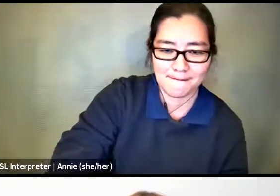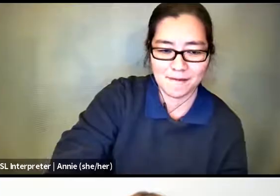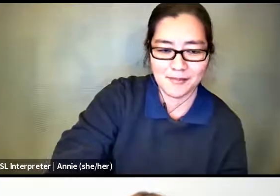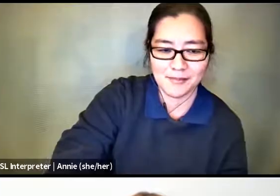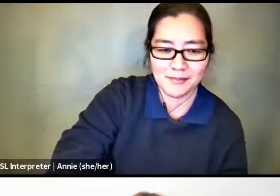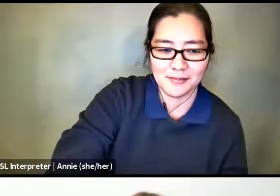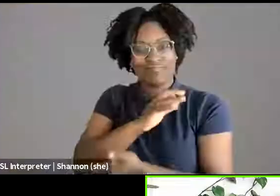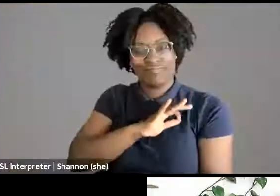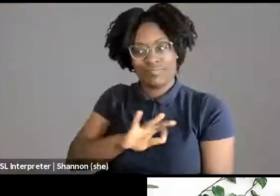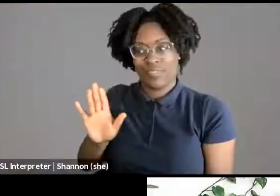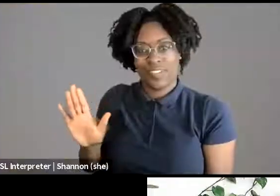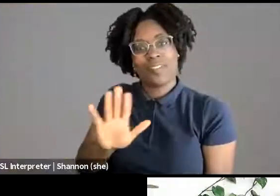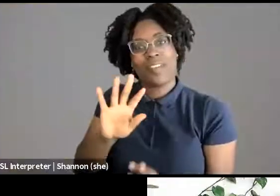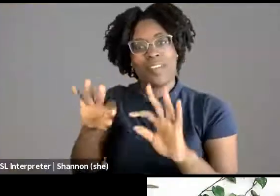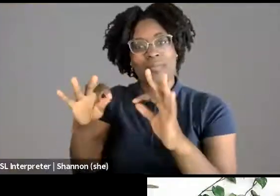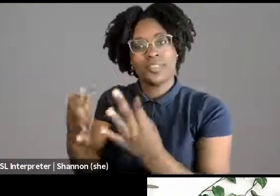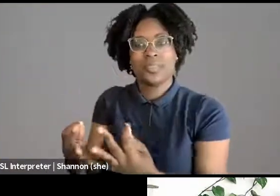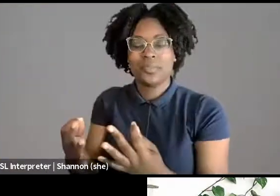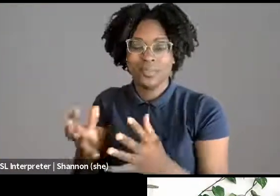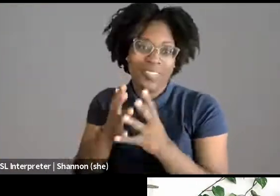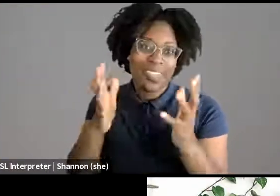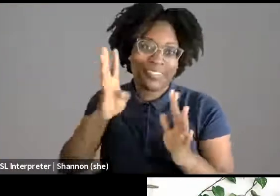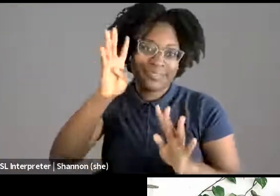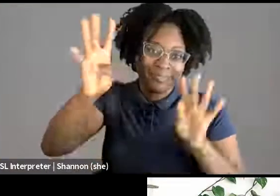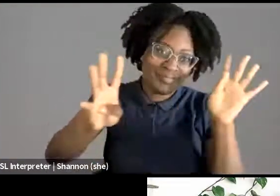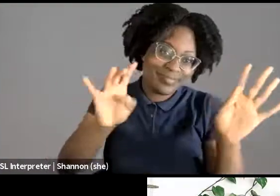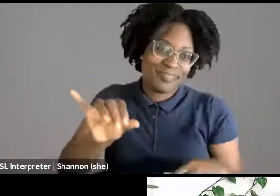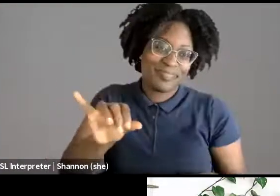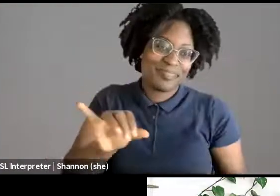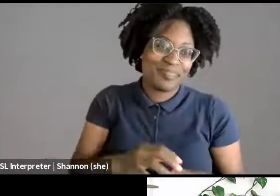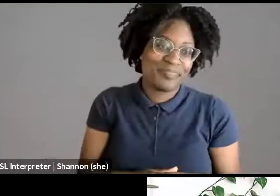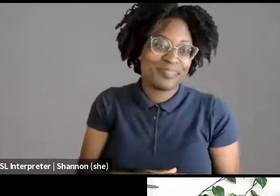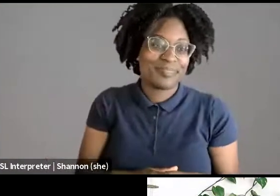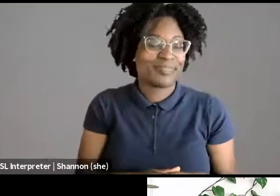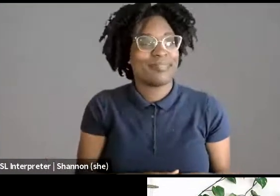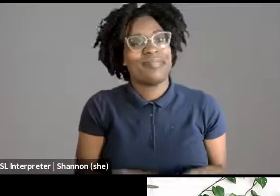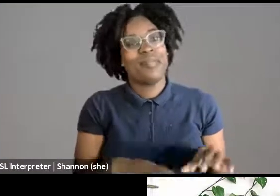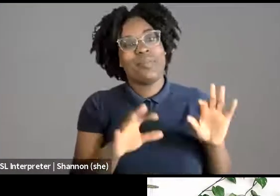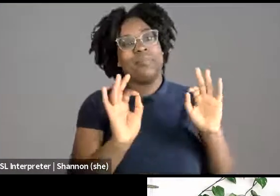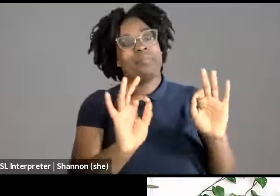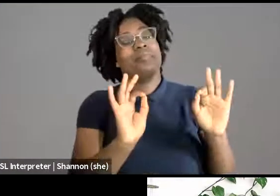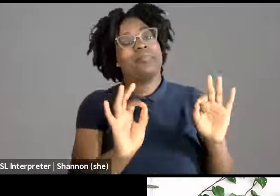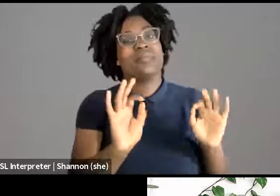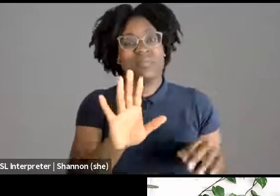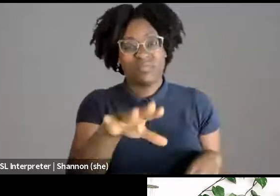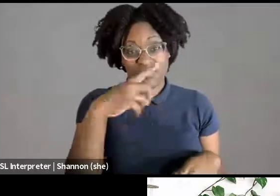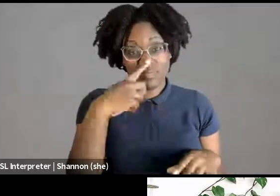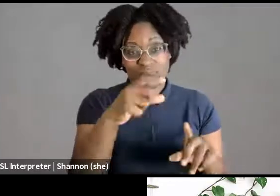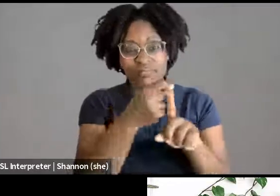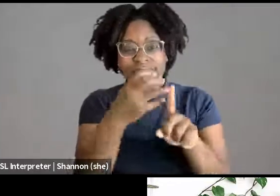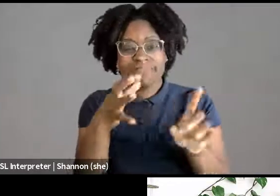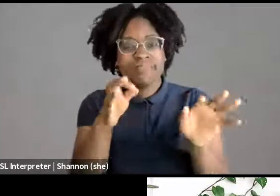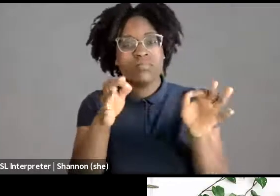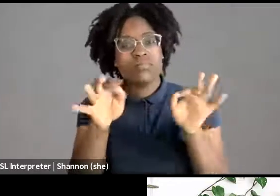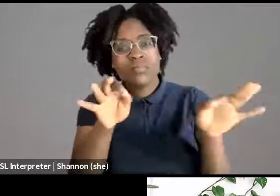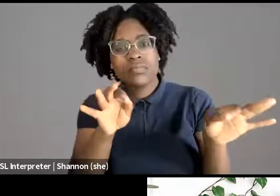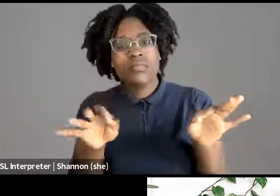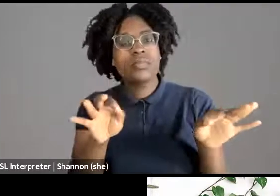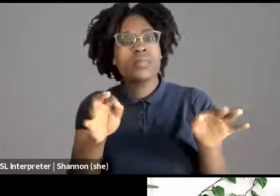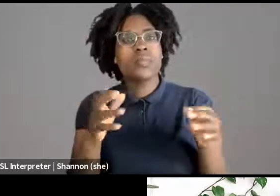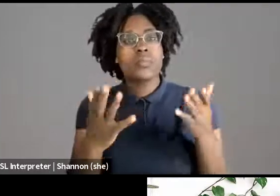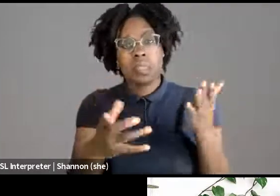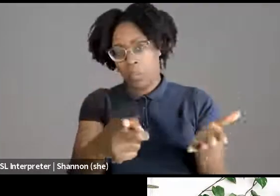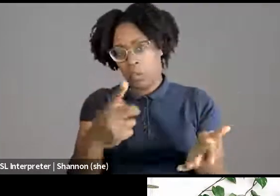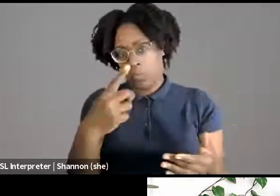Awesome. And can you say a little bit, if you have some thoughts about how, a lot of people who are listening to